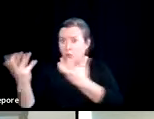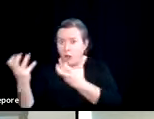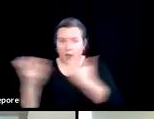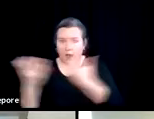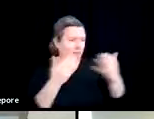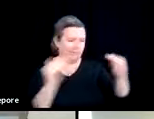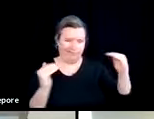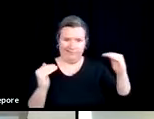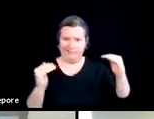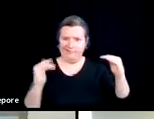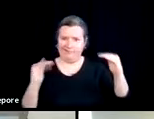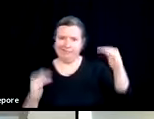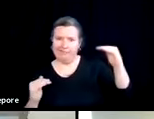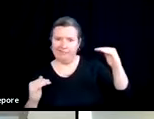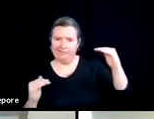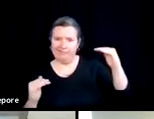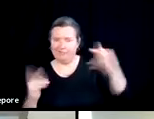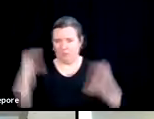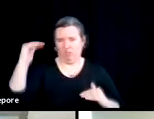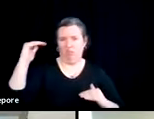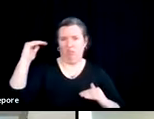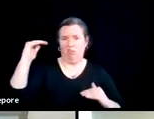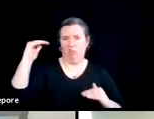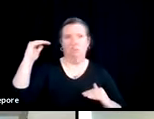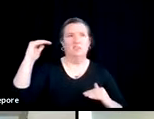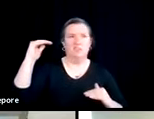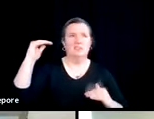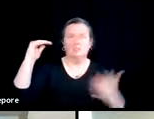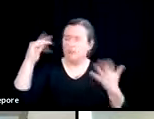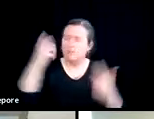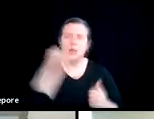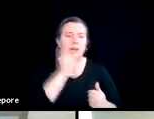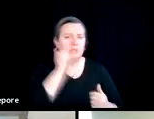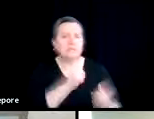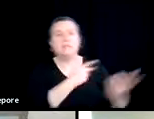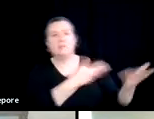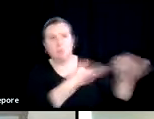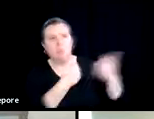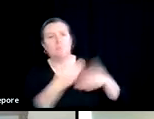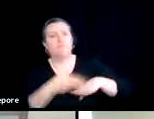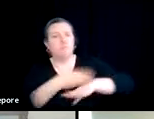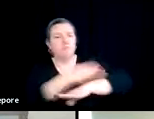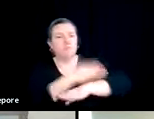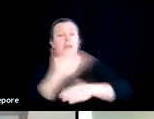It's getting better by the day and week, and we will get there together. Thank you all. Take care, everybody.